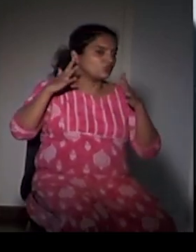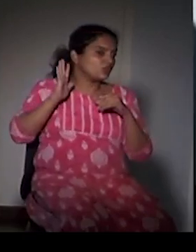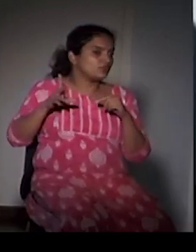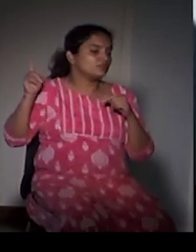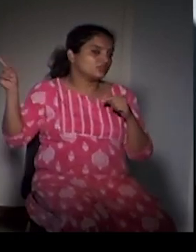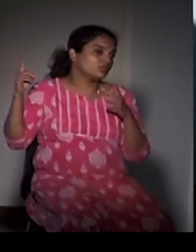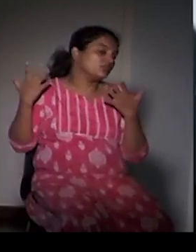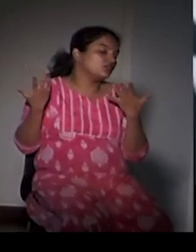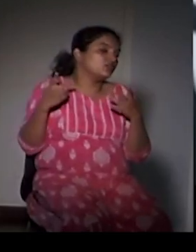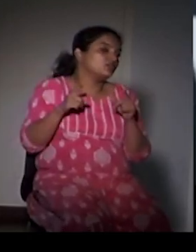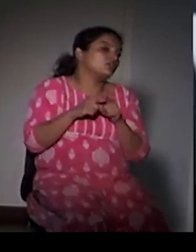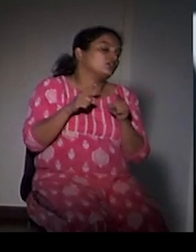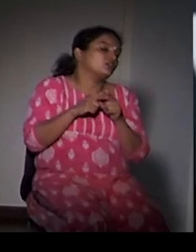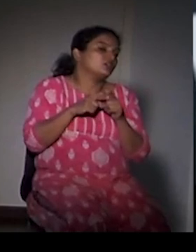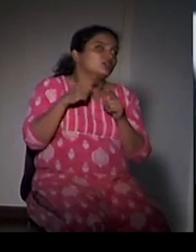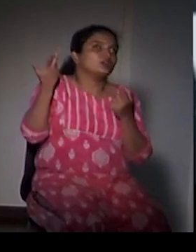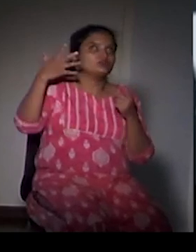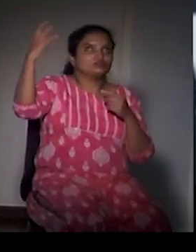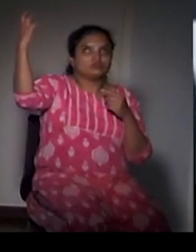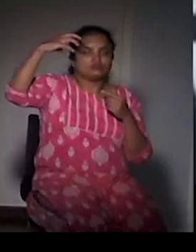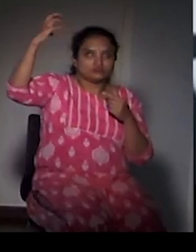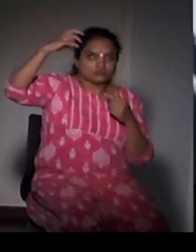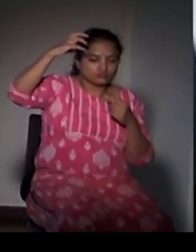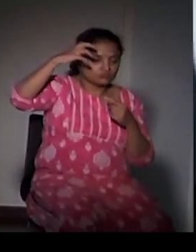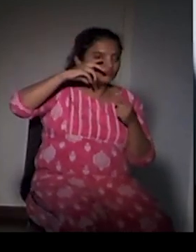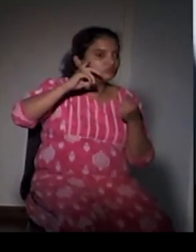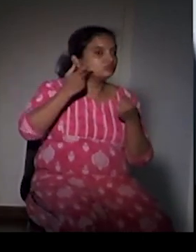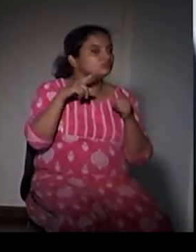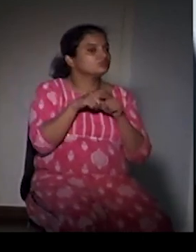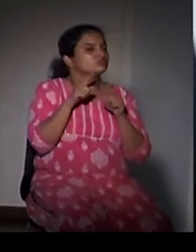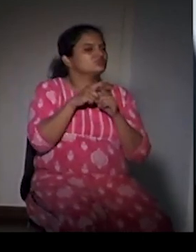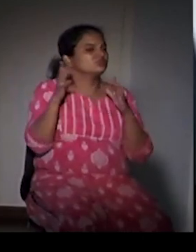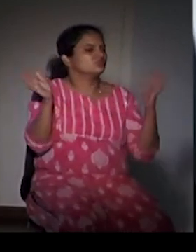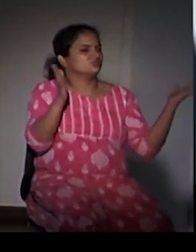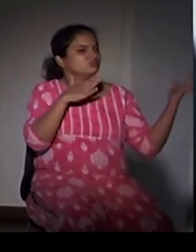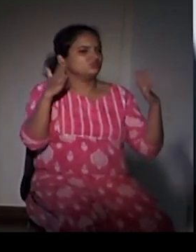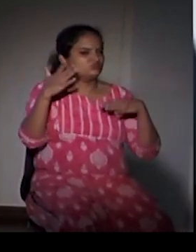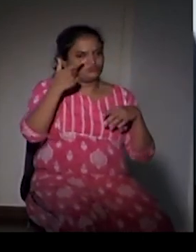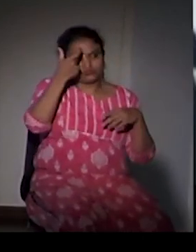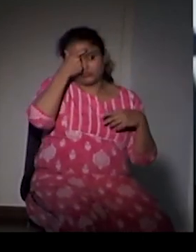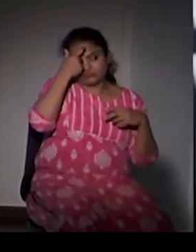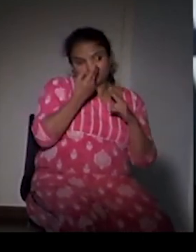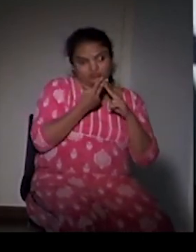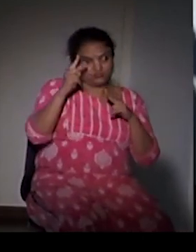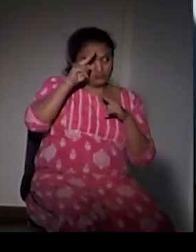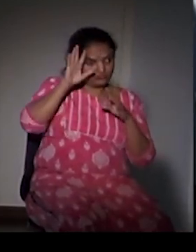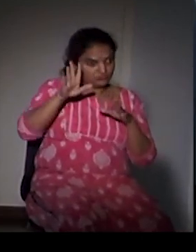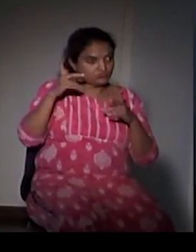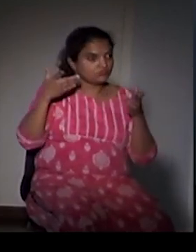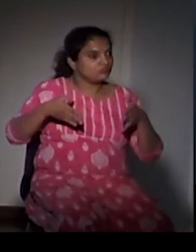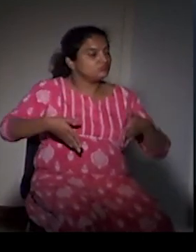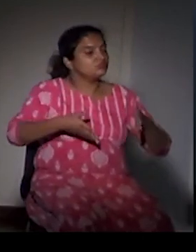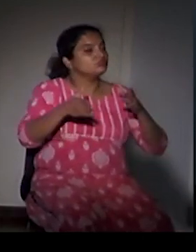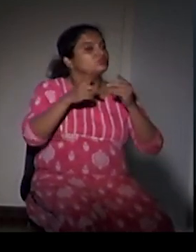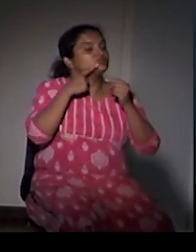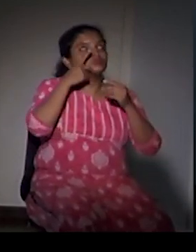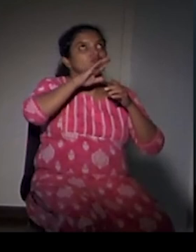weather raining onto, the extreme weather that you get, which of course erodes the